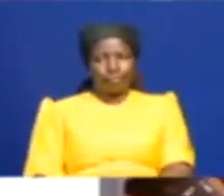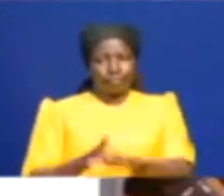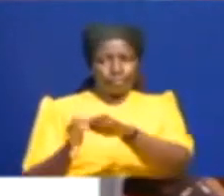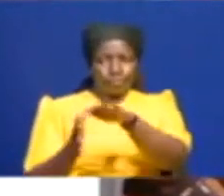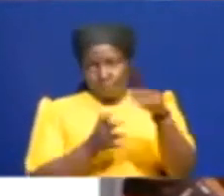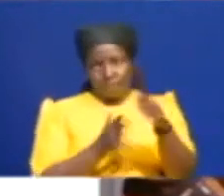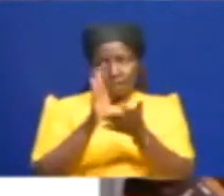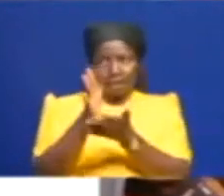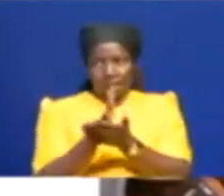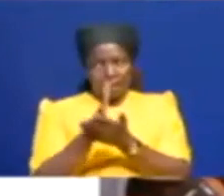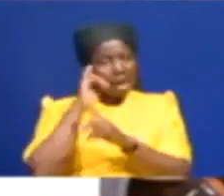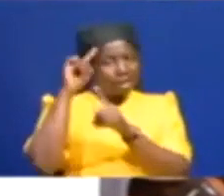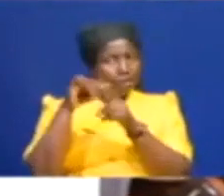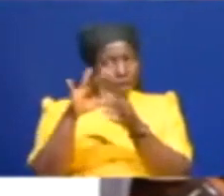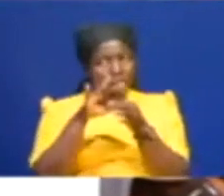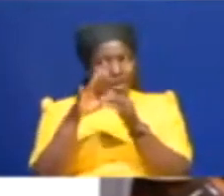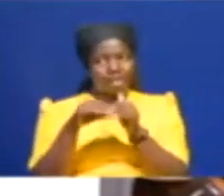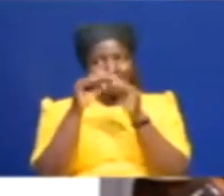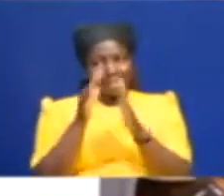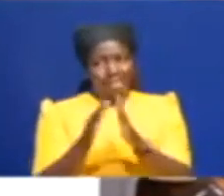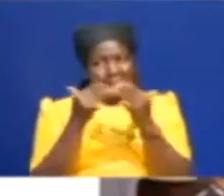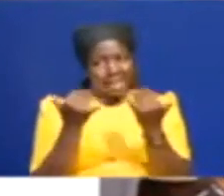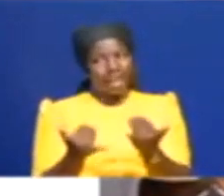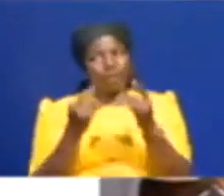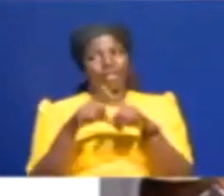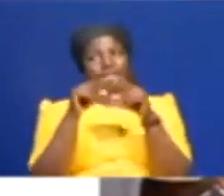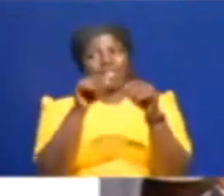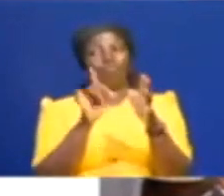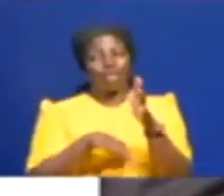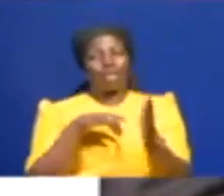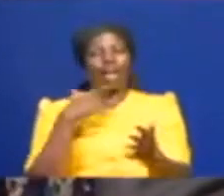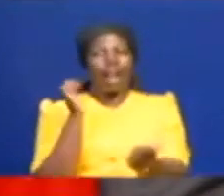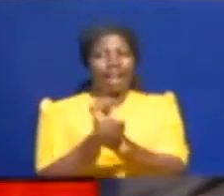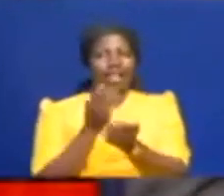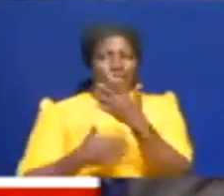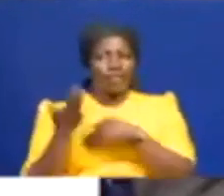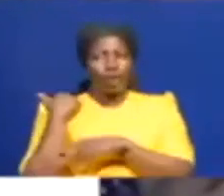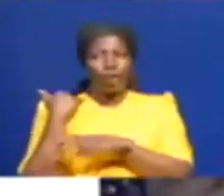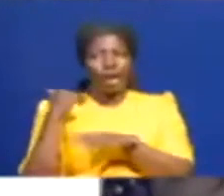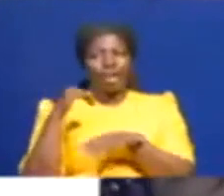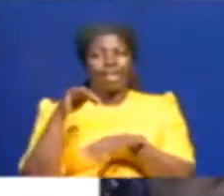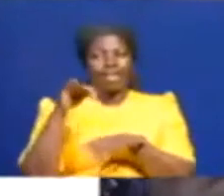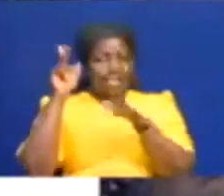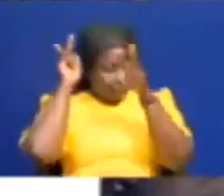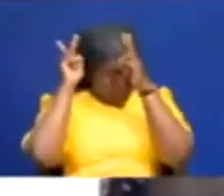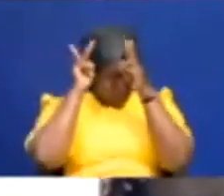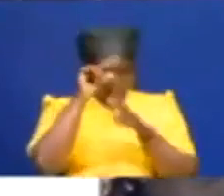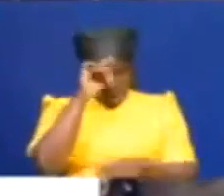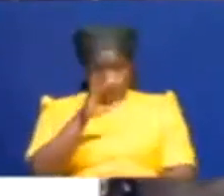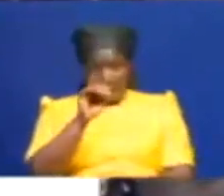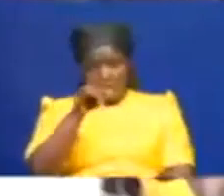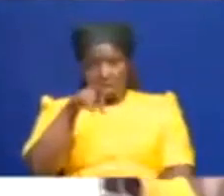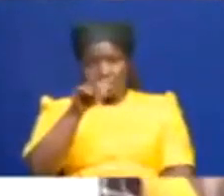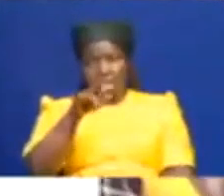Separately, a section of Azimio coalition leaders is now claiming that the arrest of former Kakamega Governor Wycliffe Oparanya follows